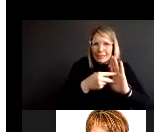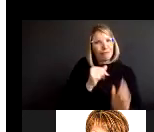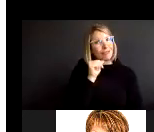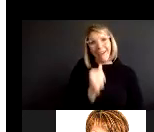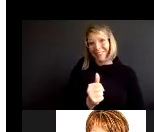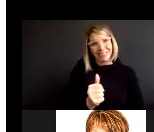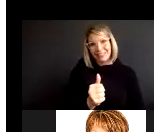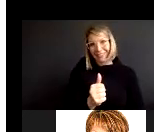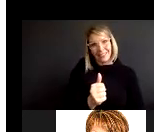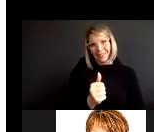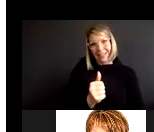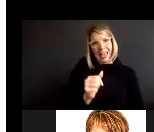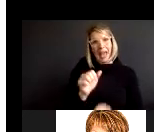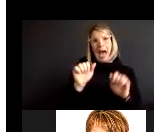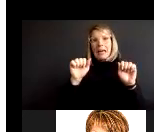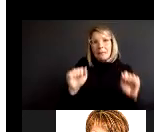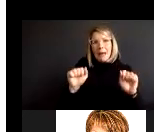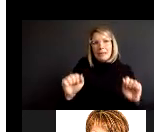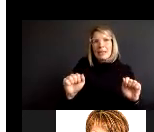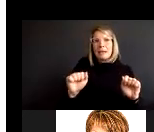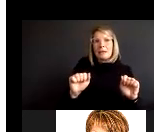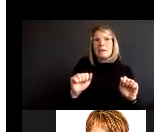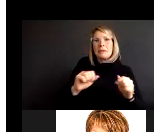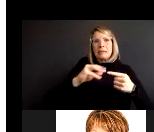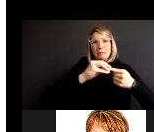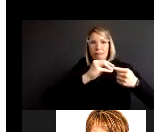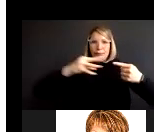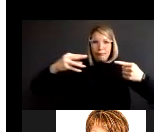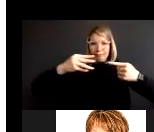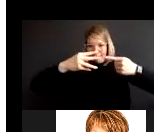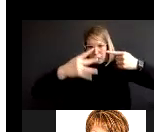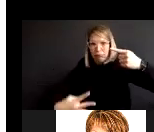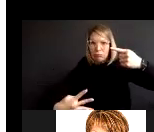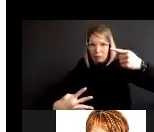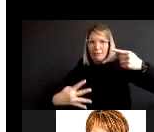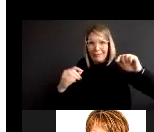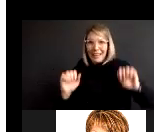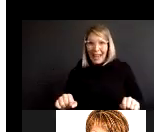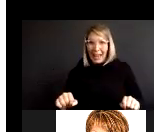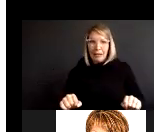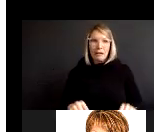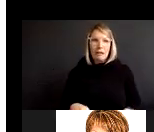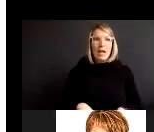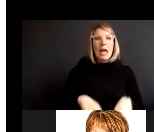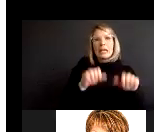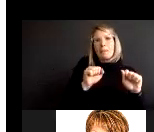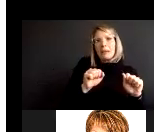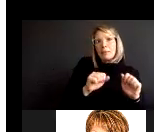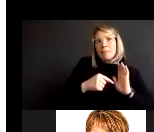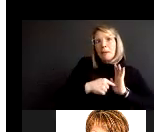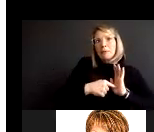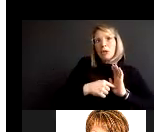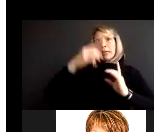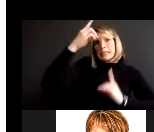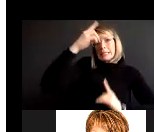our capacity or our ability to understand and appreciate. It could be a disease process. It could be an